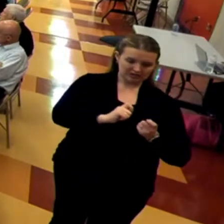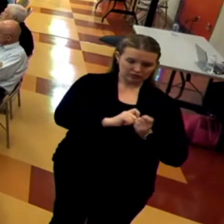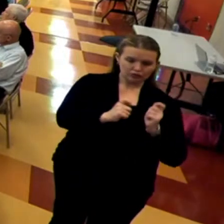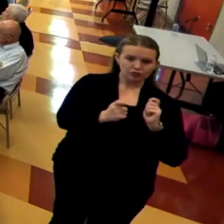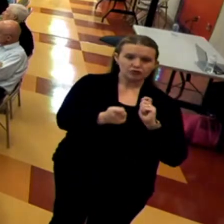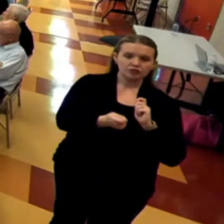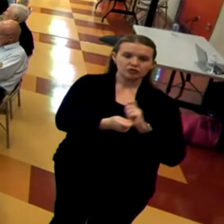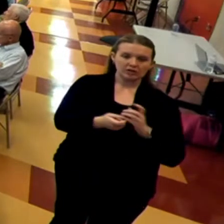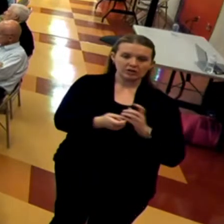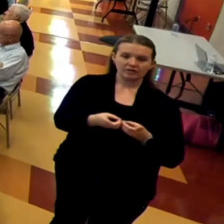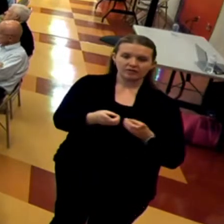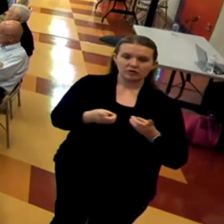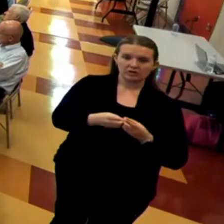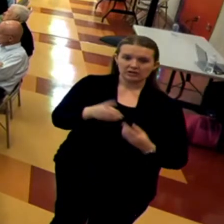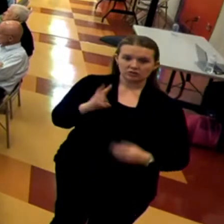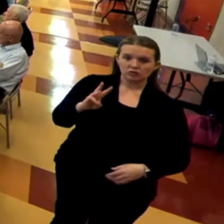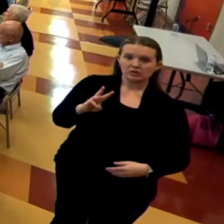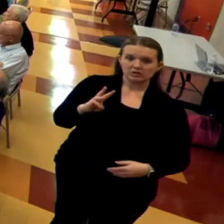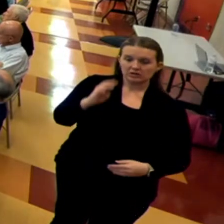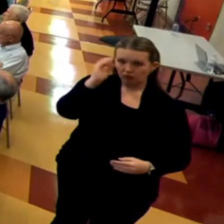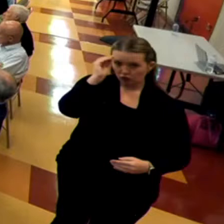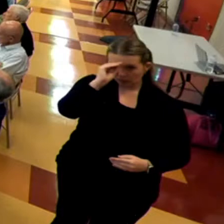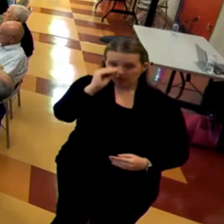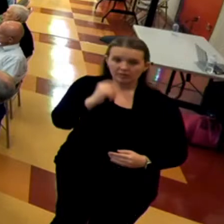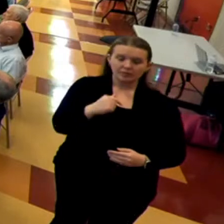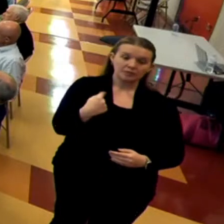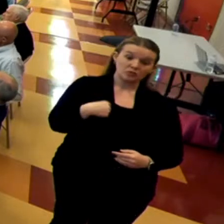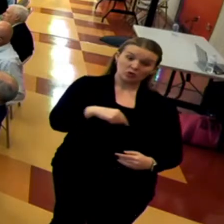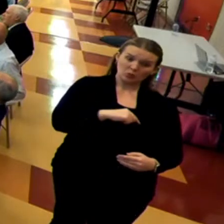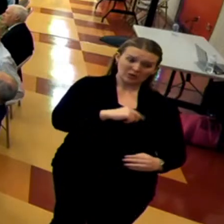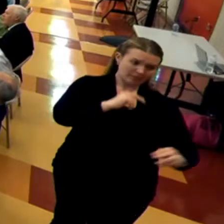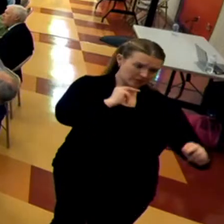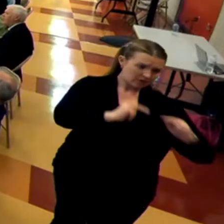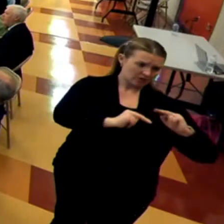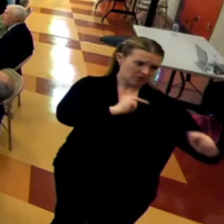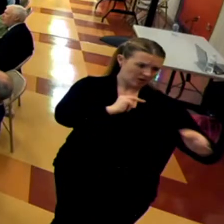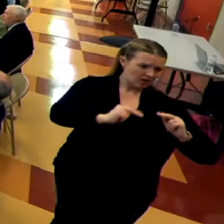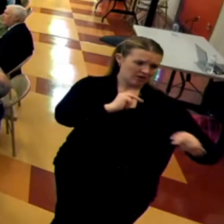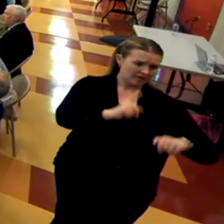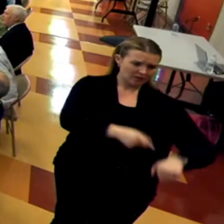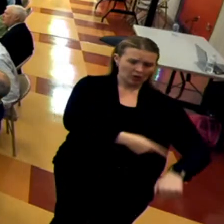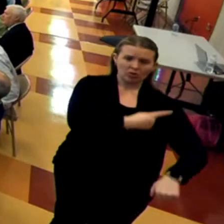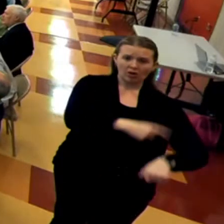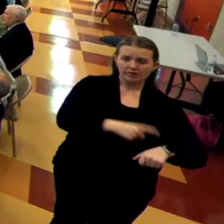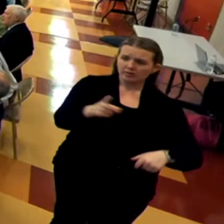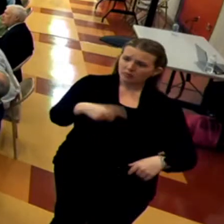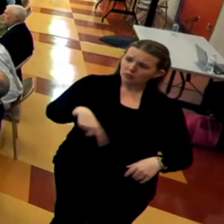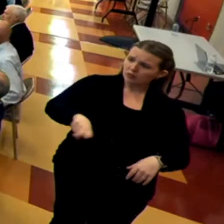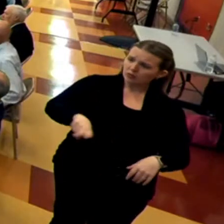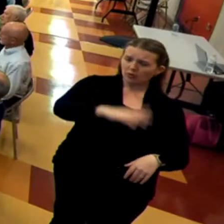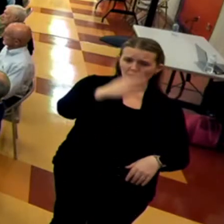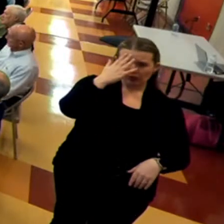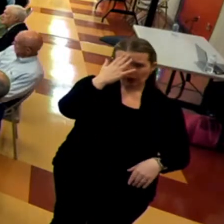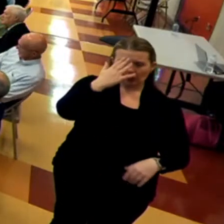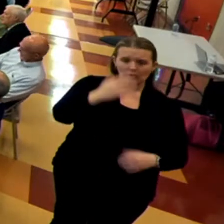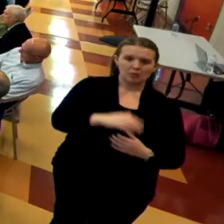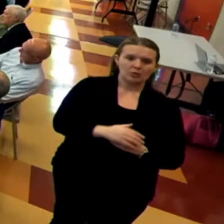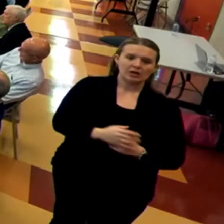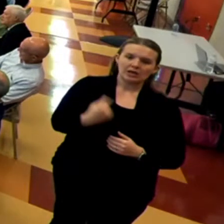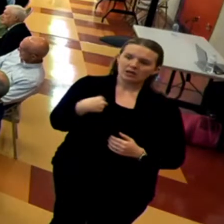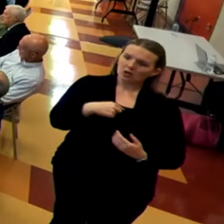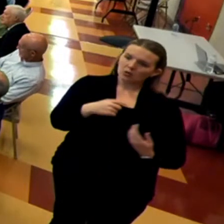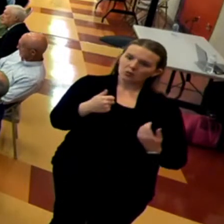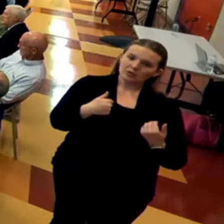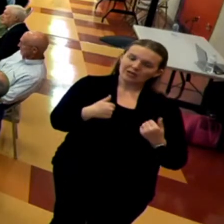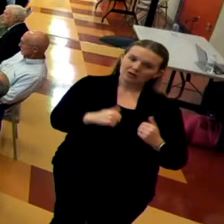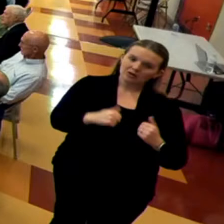in District 6's position. We've been negotiating for a long time, as you all know, and we're trying to be